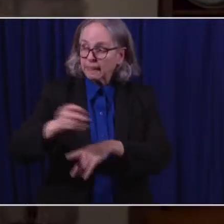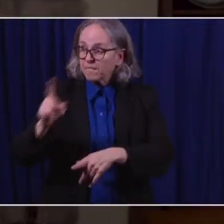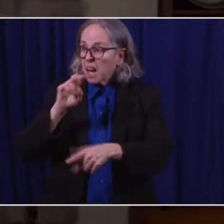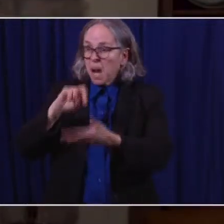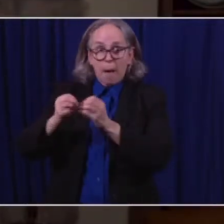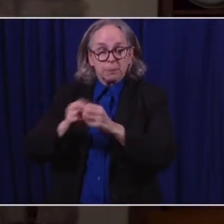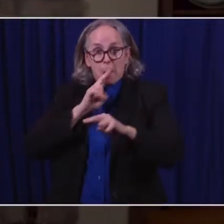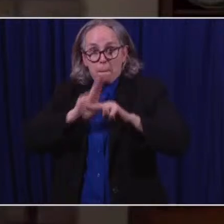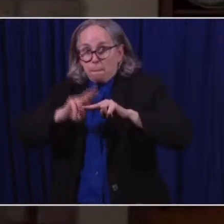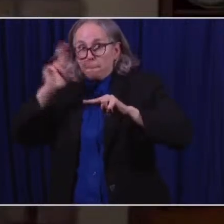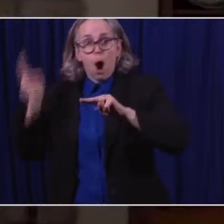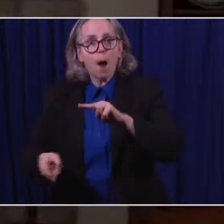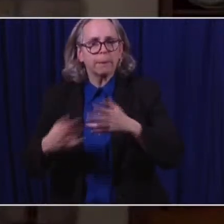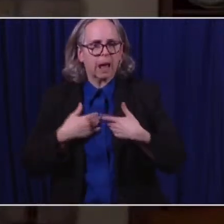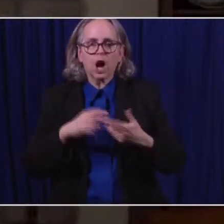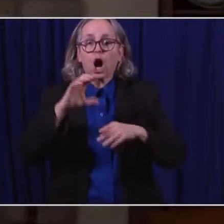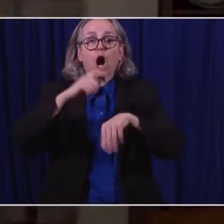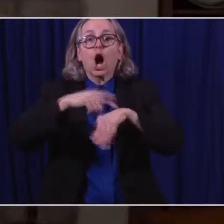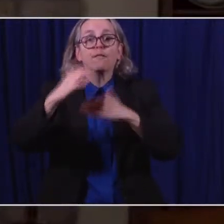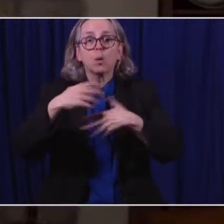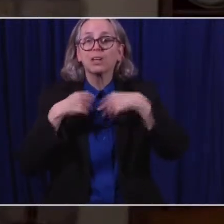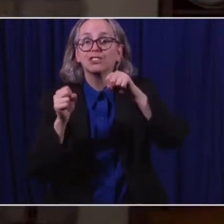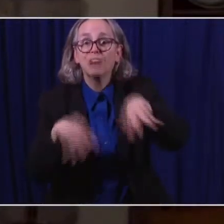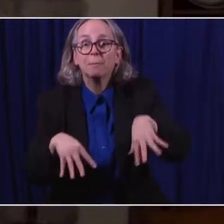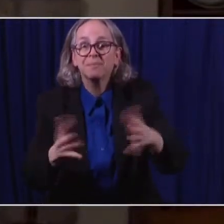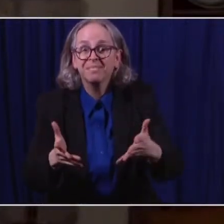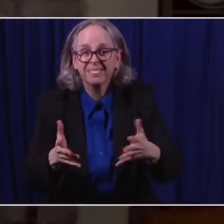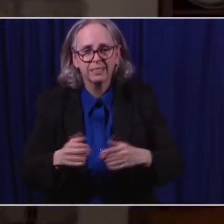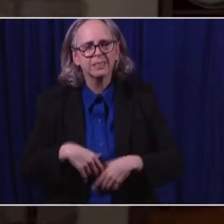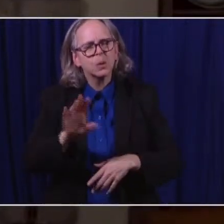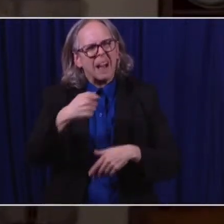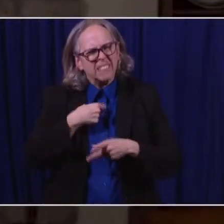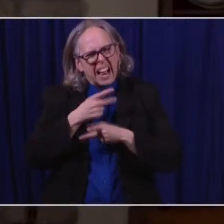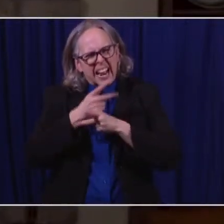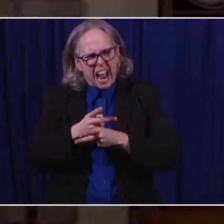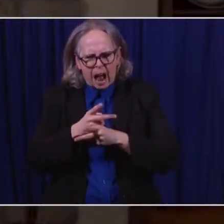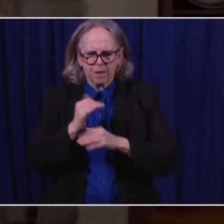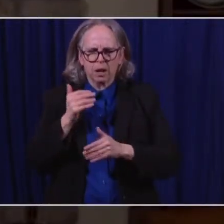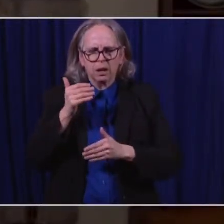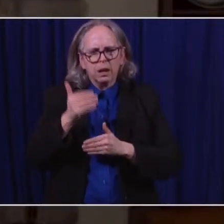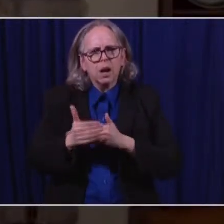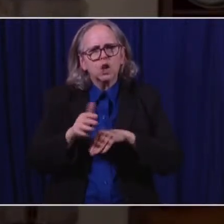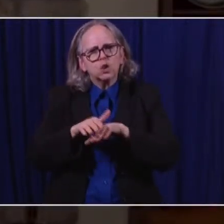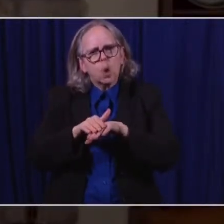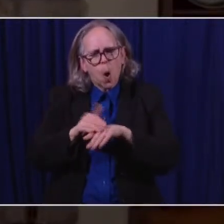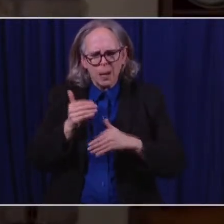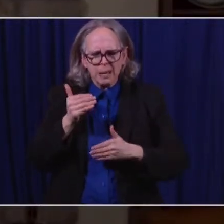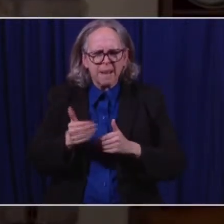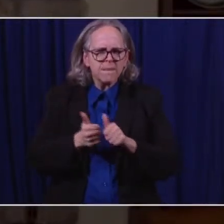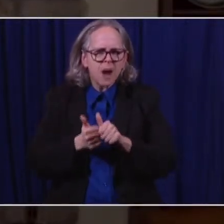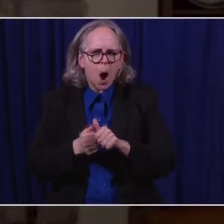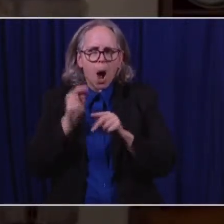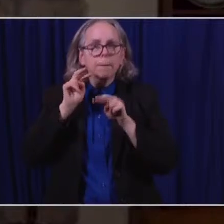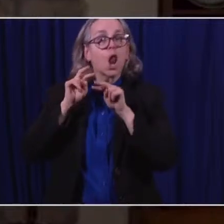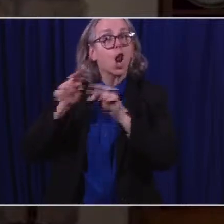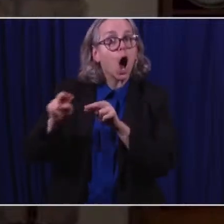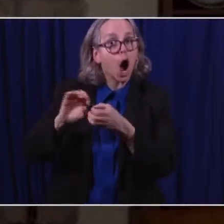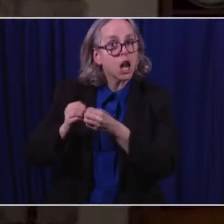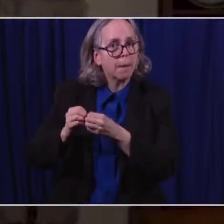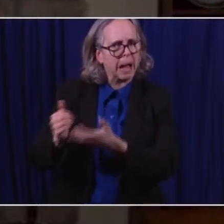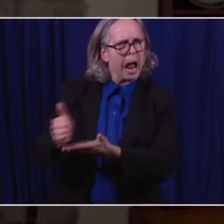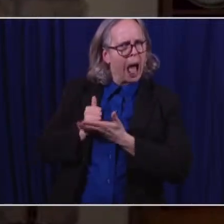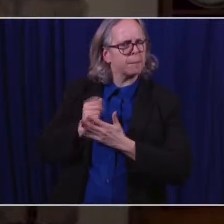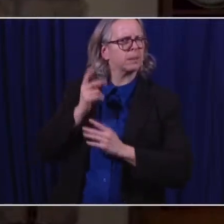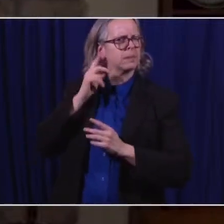But that's how we're going to do it. Now, I want to make it clear, it can work the other way too. If at some